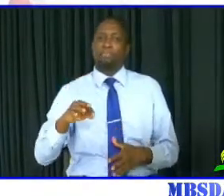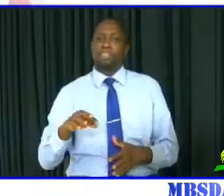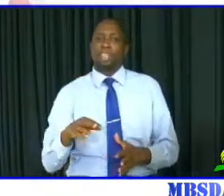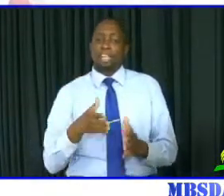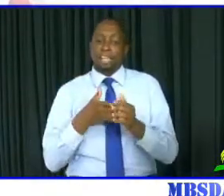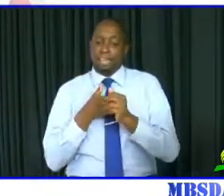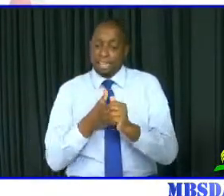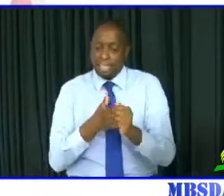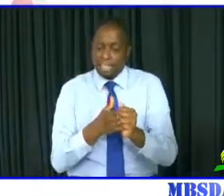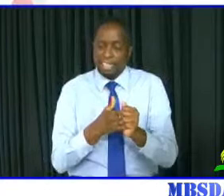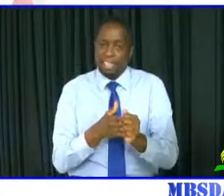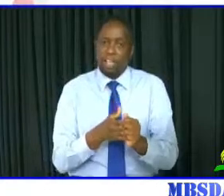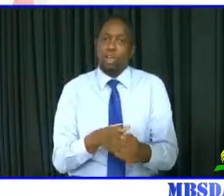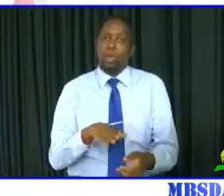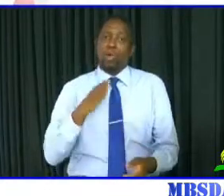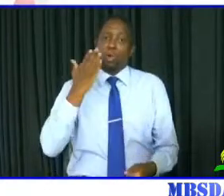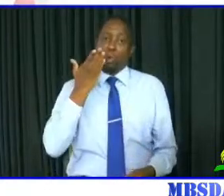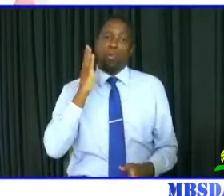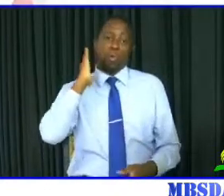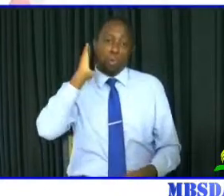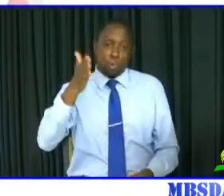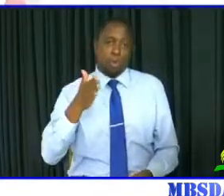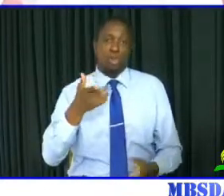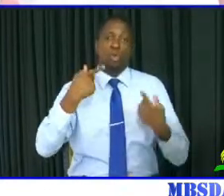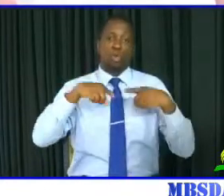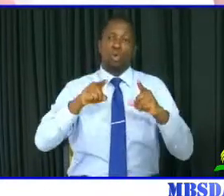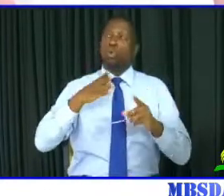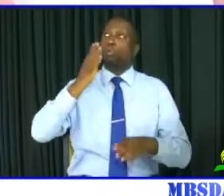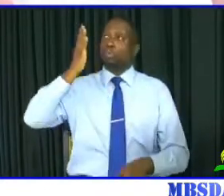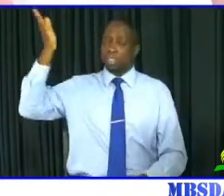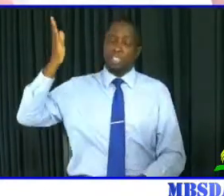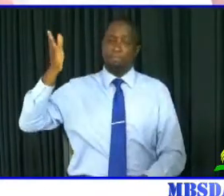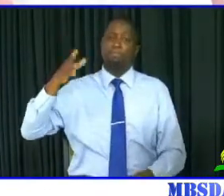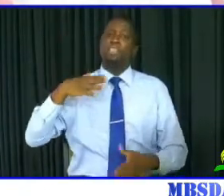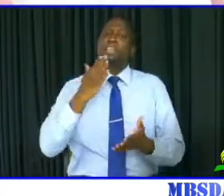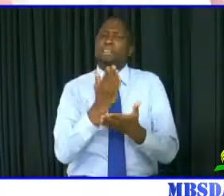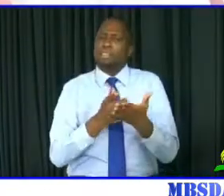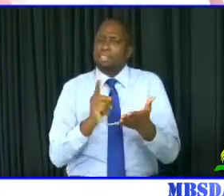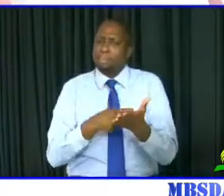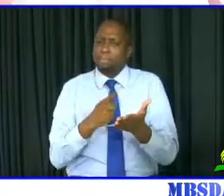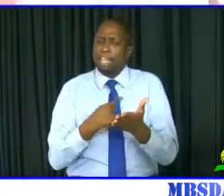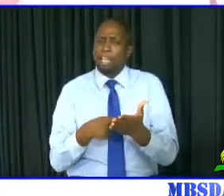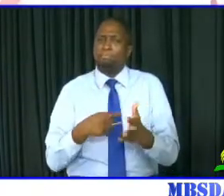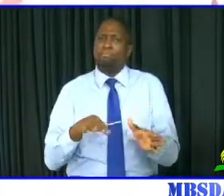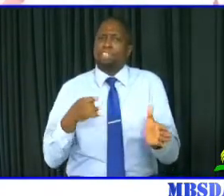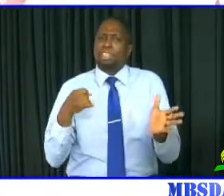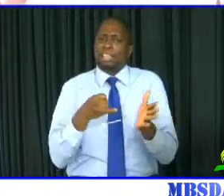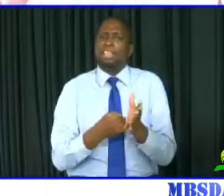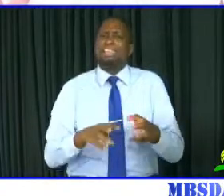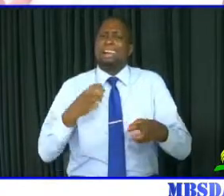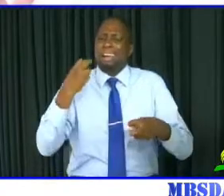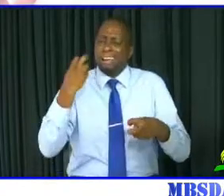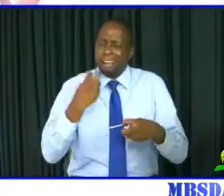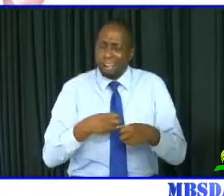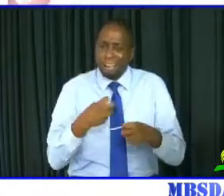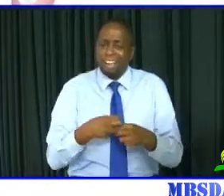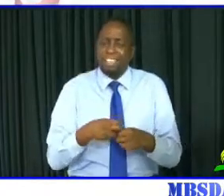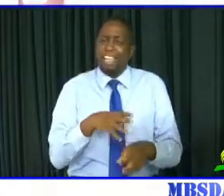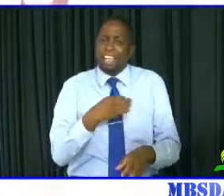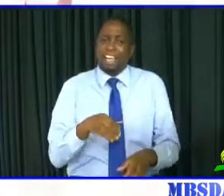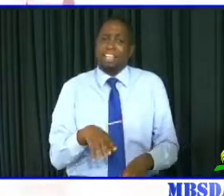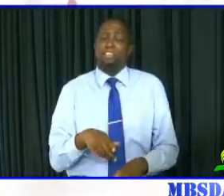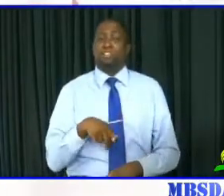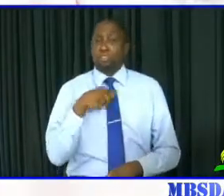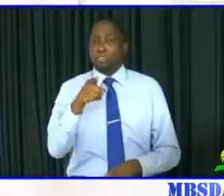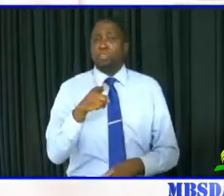that sometimes the journey may be difficult. Sometimes you may end up having to give up something that may even be very